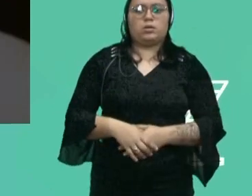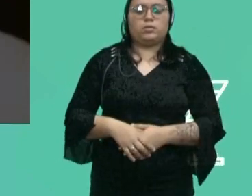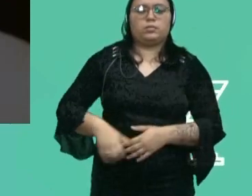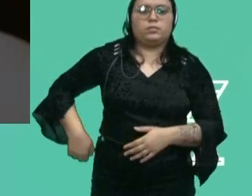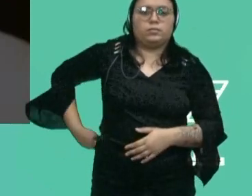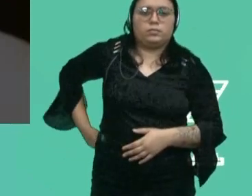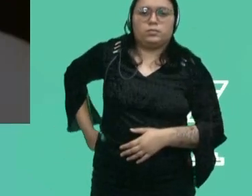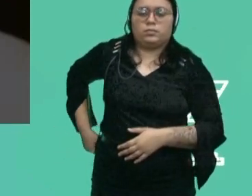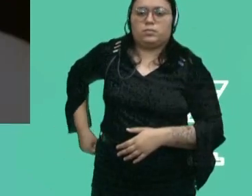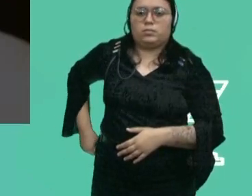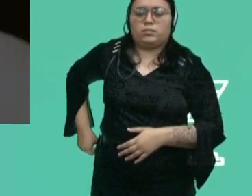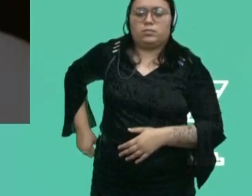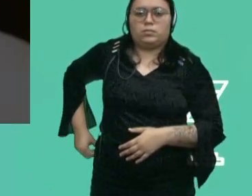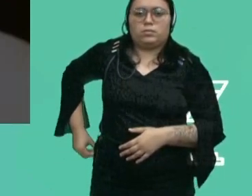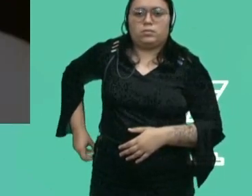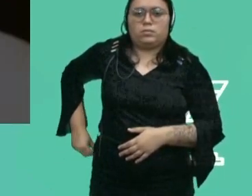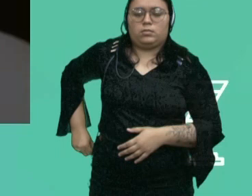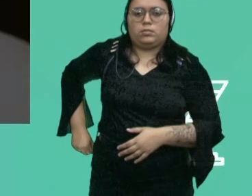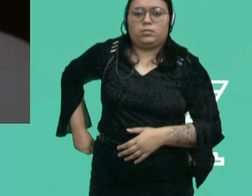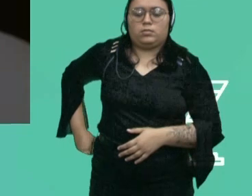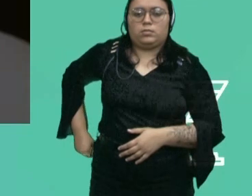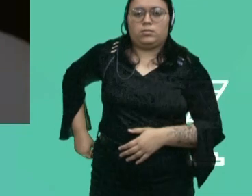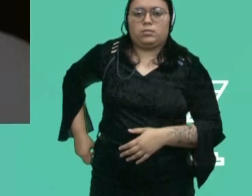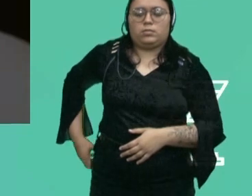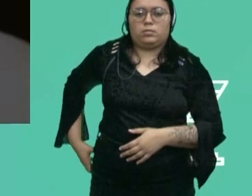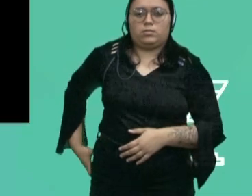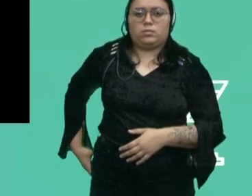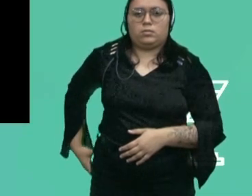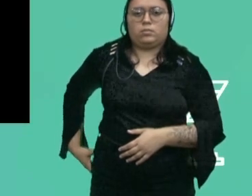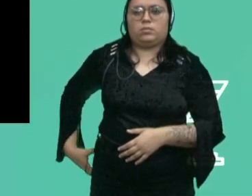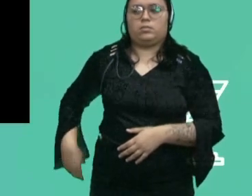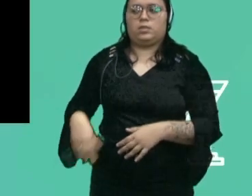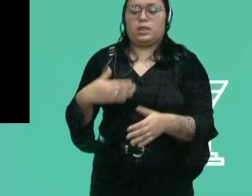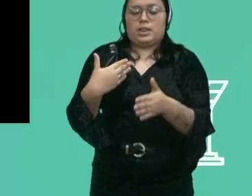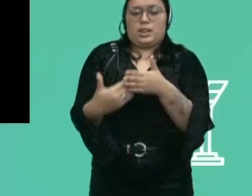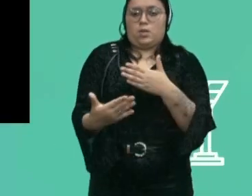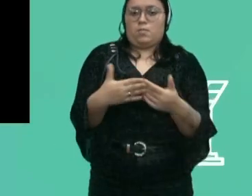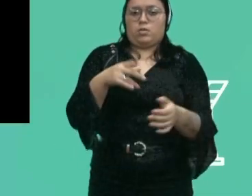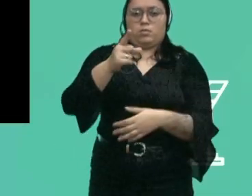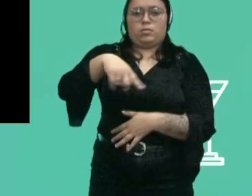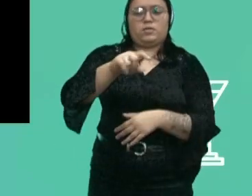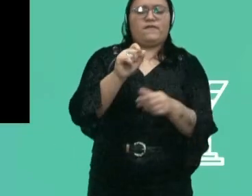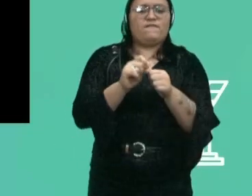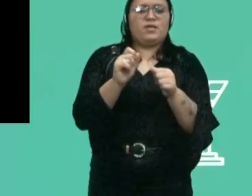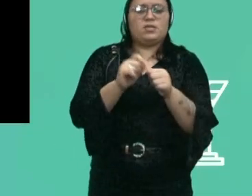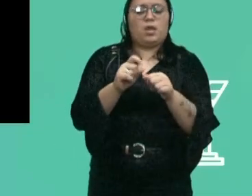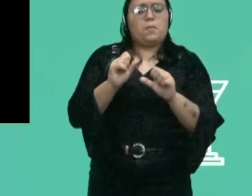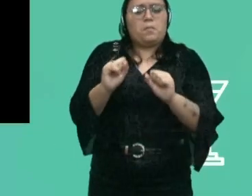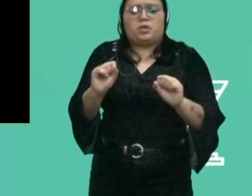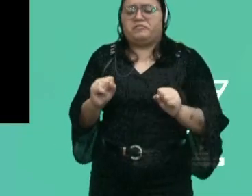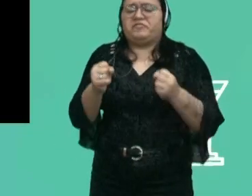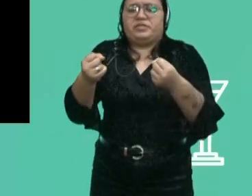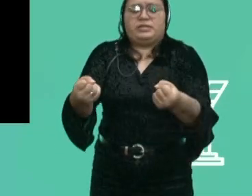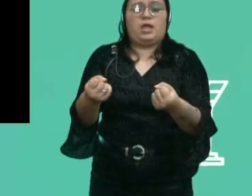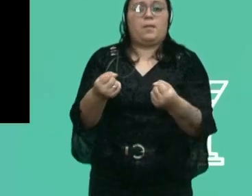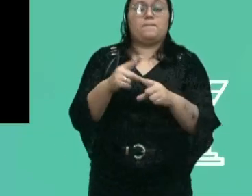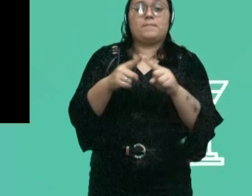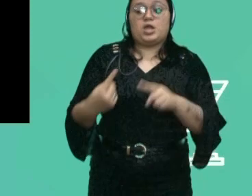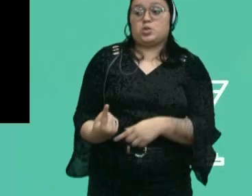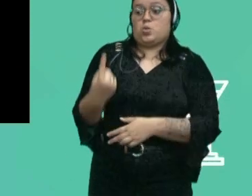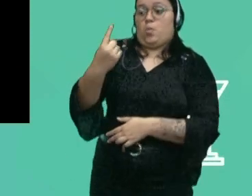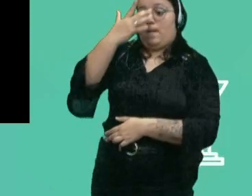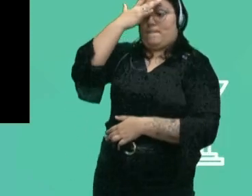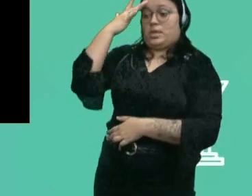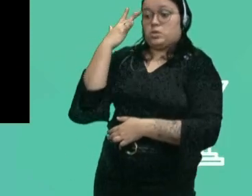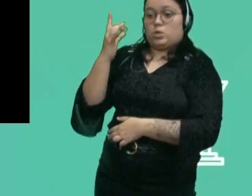know that no matter what you do, no matter how hard you try, no one person can whistle a symphony. It really takes the whole orchestra